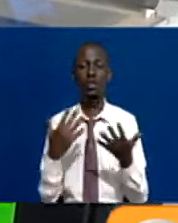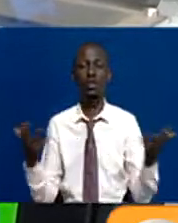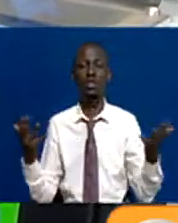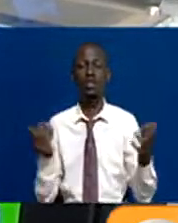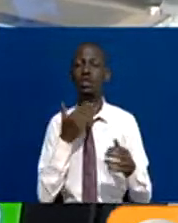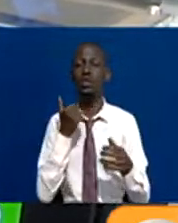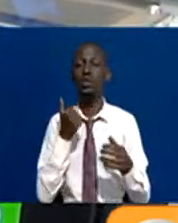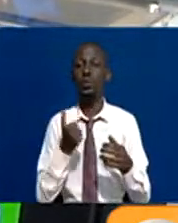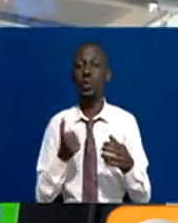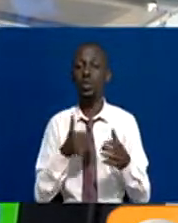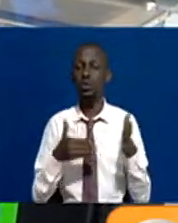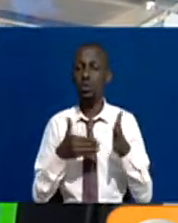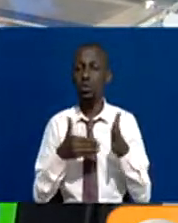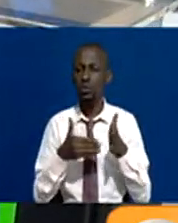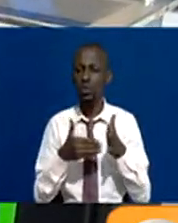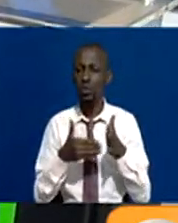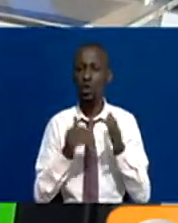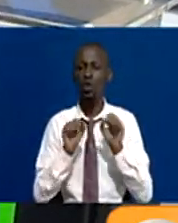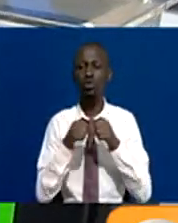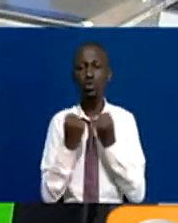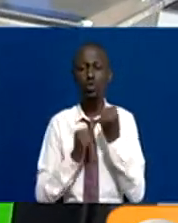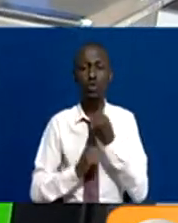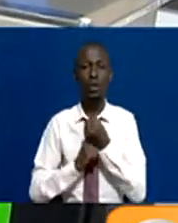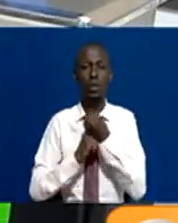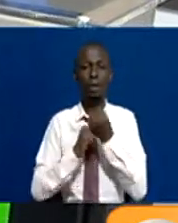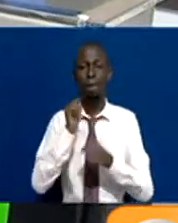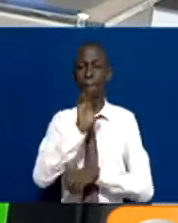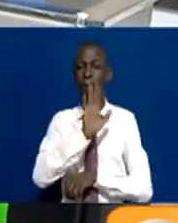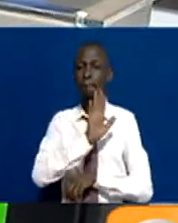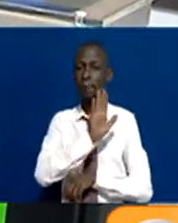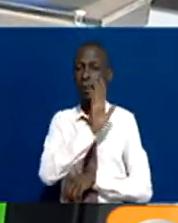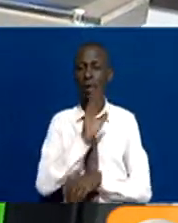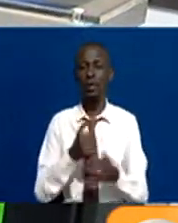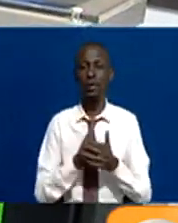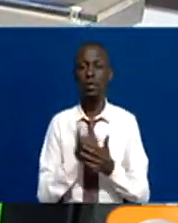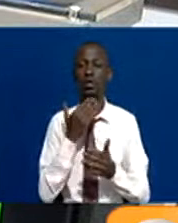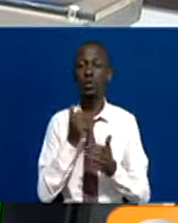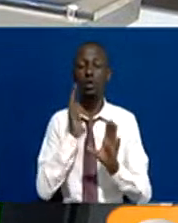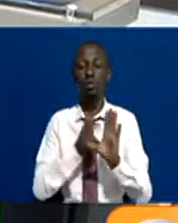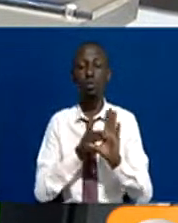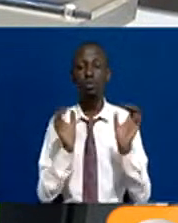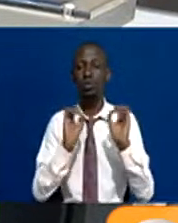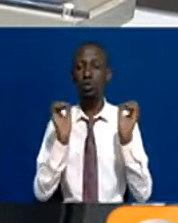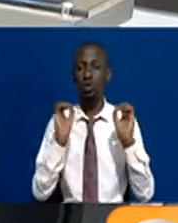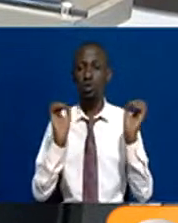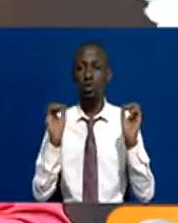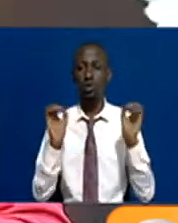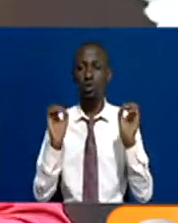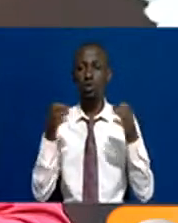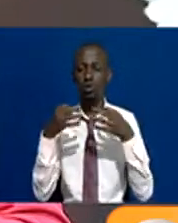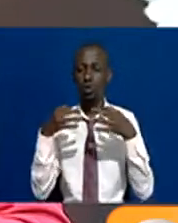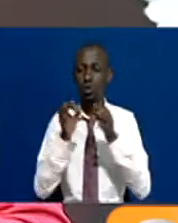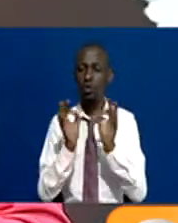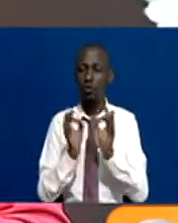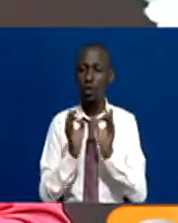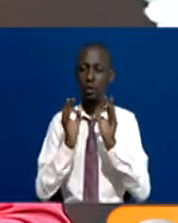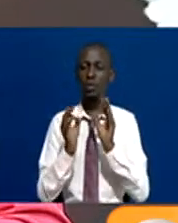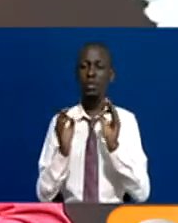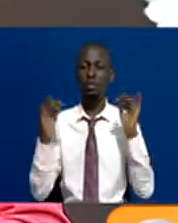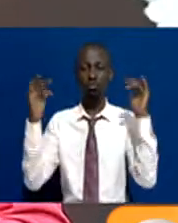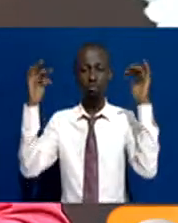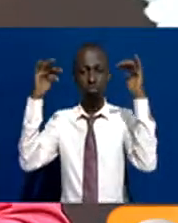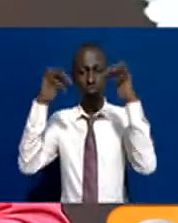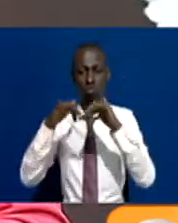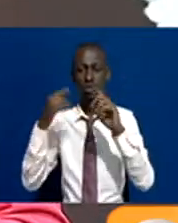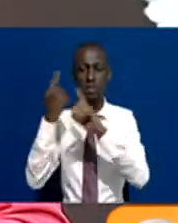cut you off from your social support. And, you know, they don't even want you to participate in family meetings and family gatherings, and